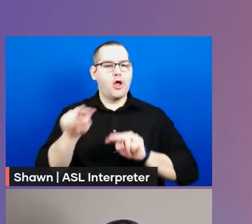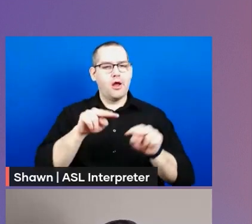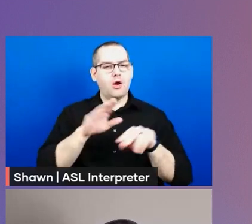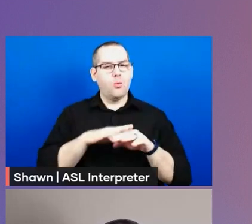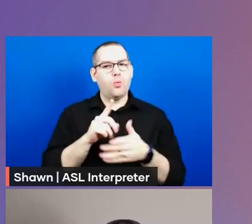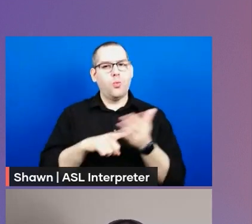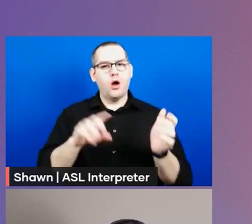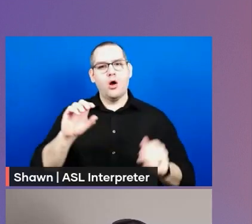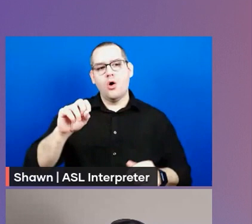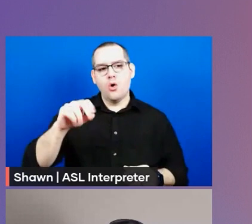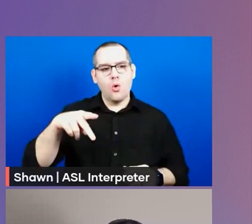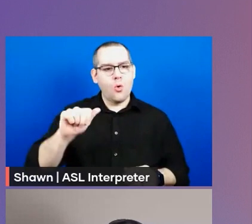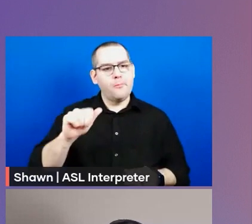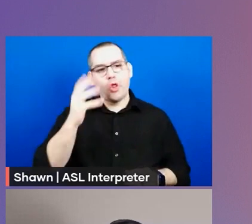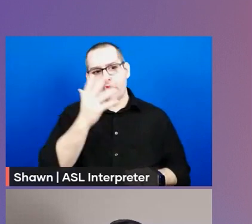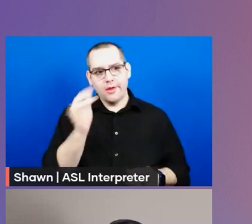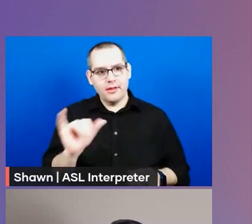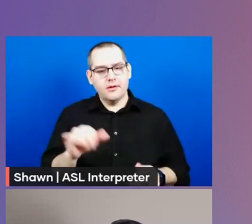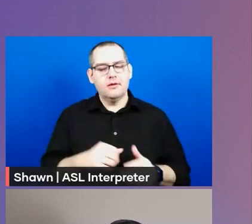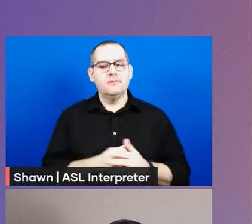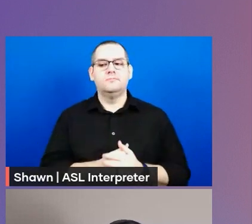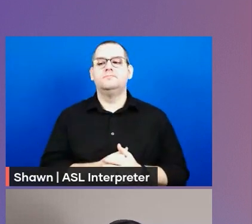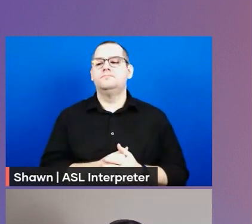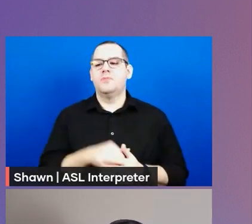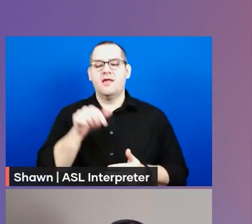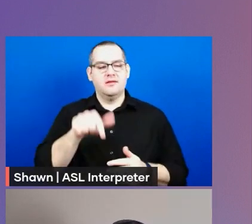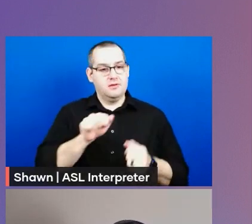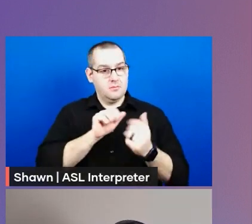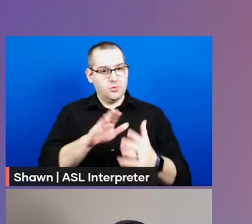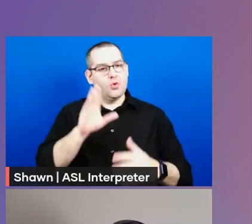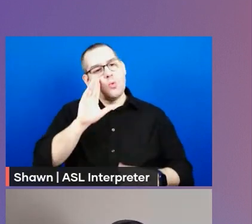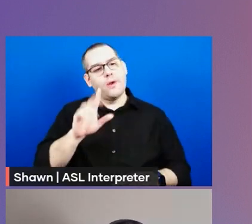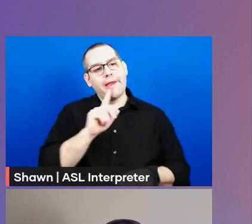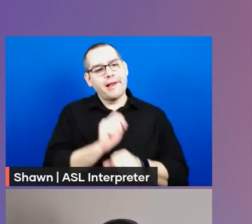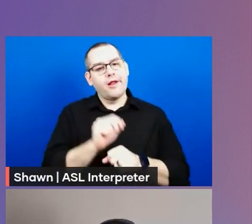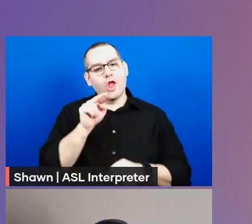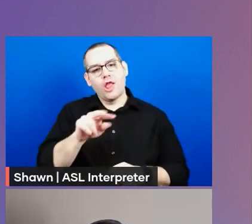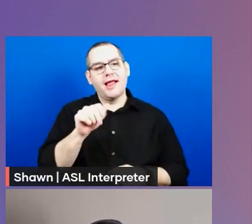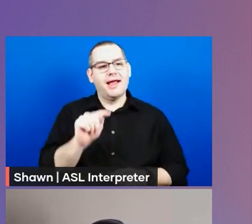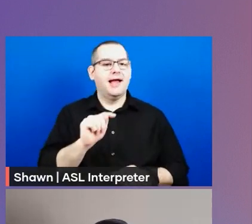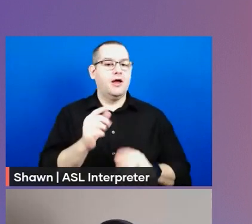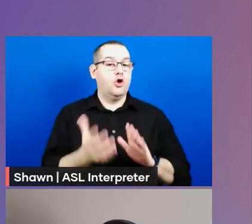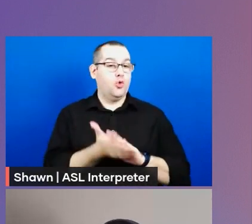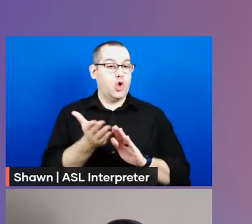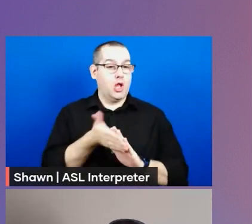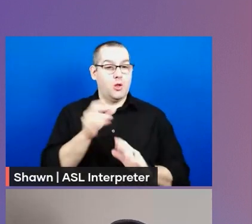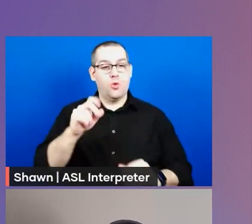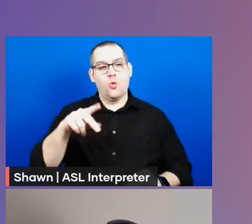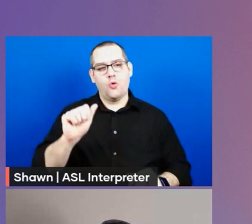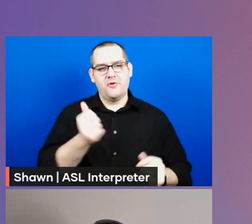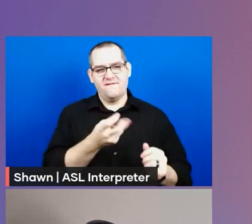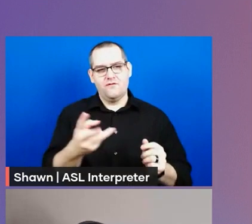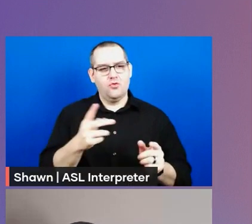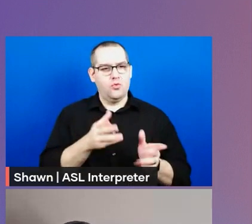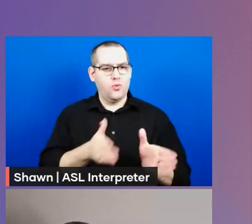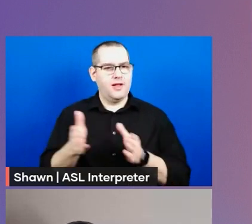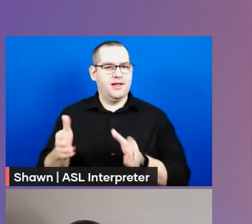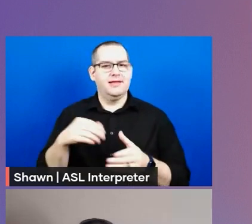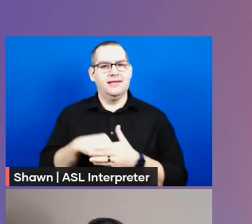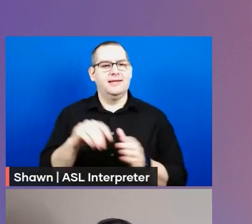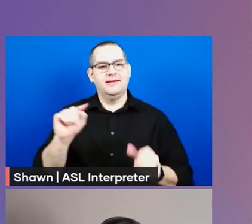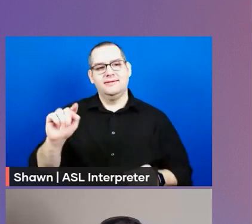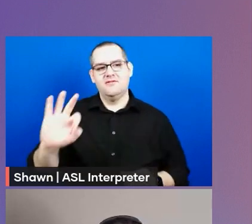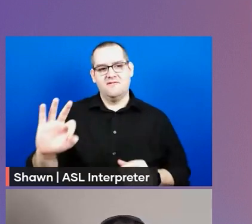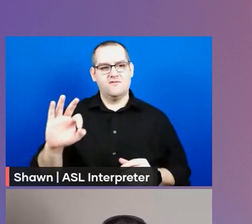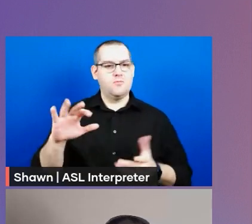like. And so with this approach, we're actually going to look at running OPA a couple different ways in Terraform Cloud. One is going to